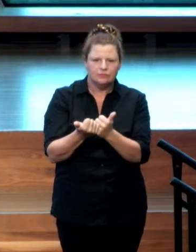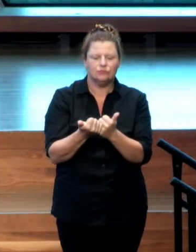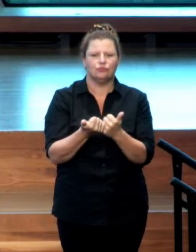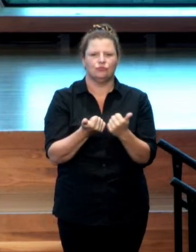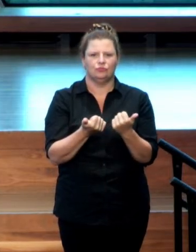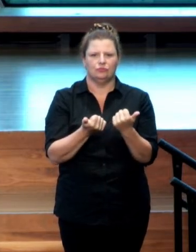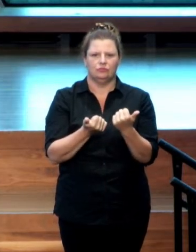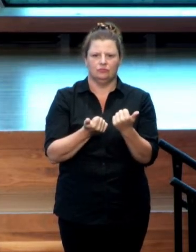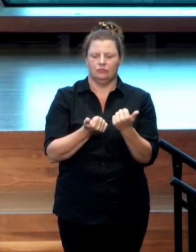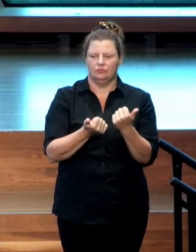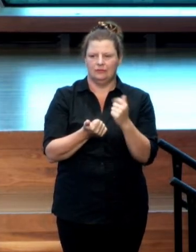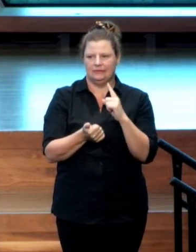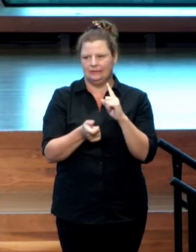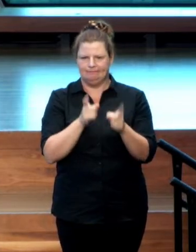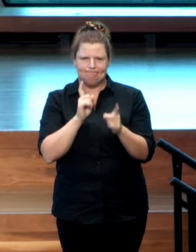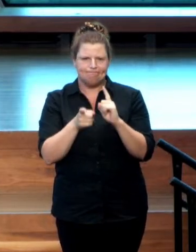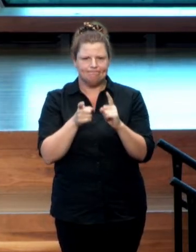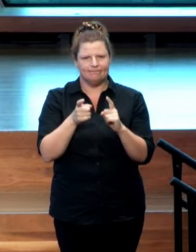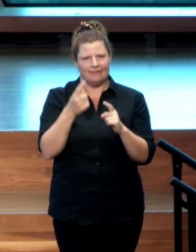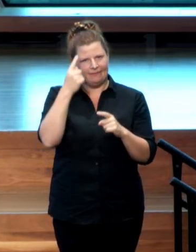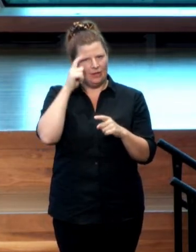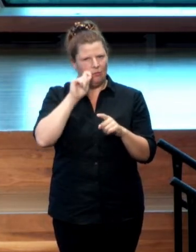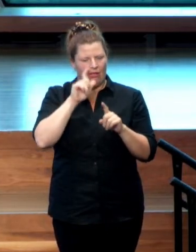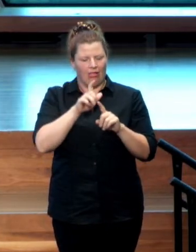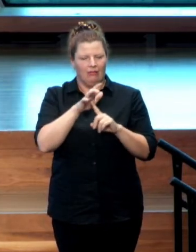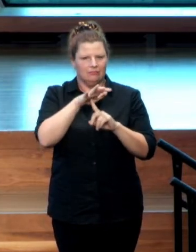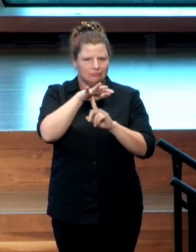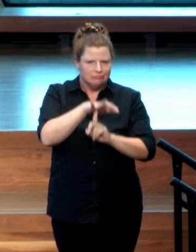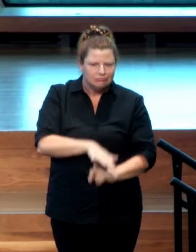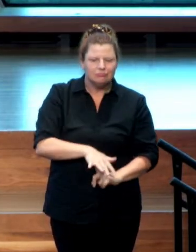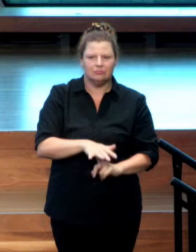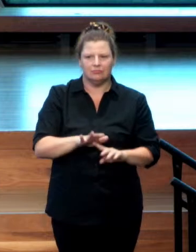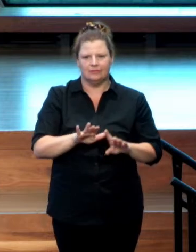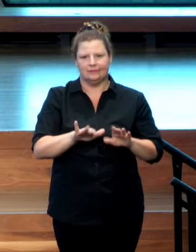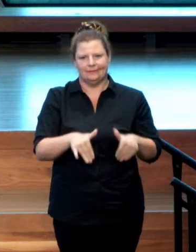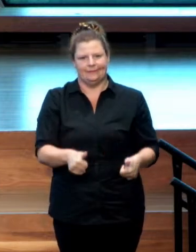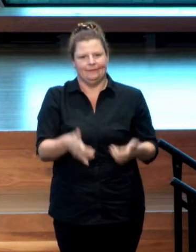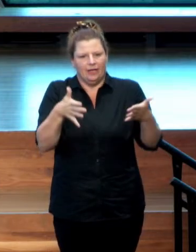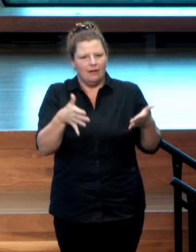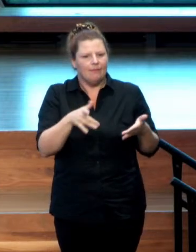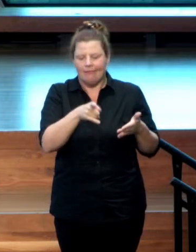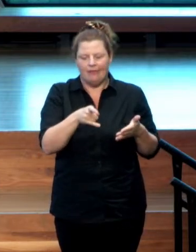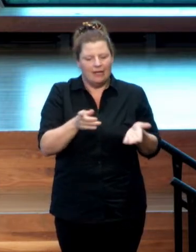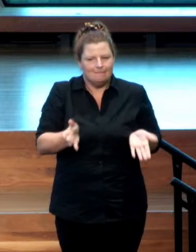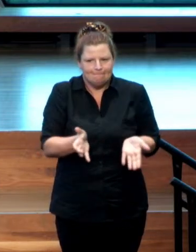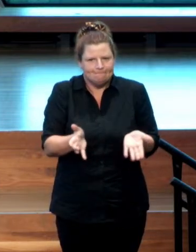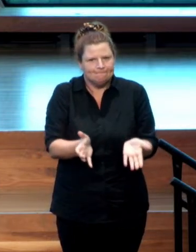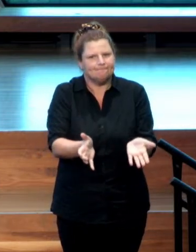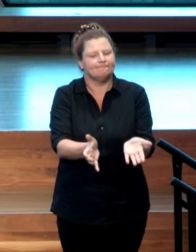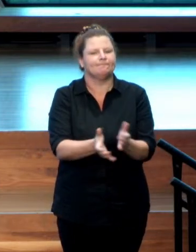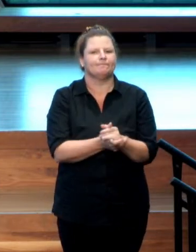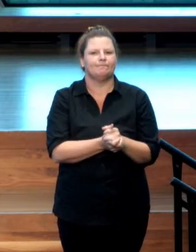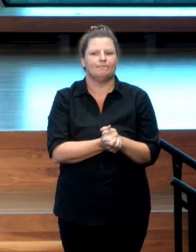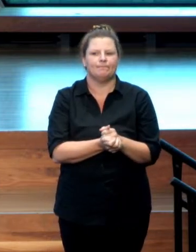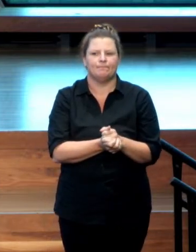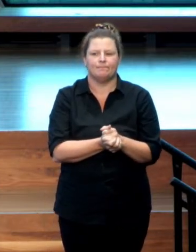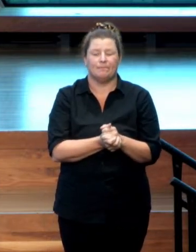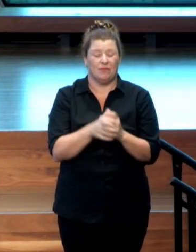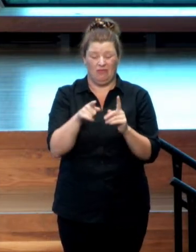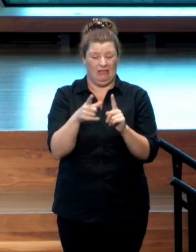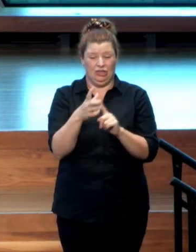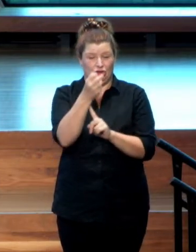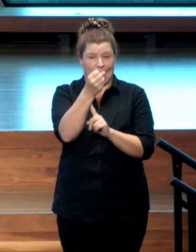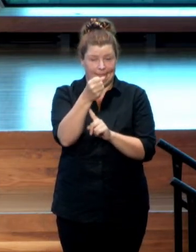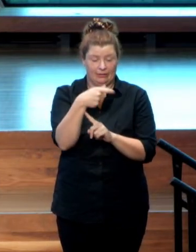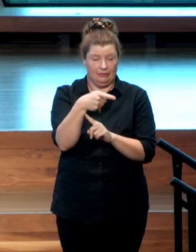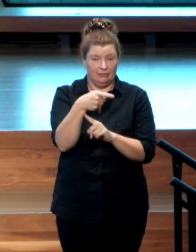many threatened descents into despair. Whatever achievements I may earn, whatever that means,